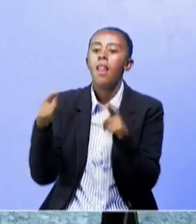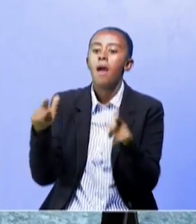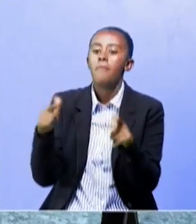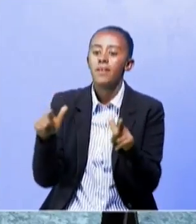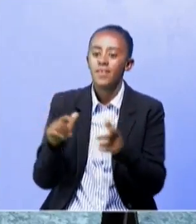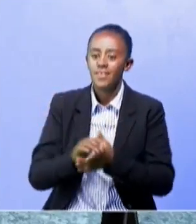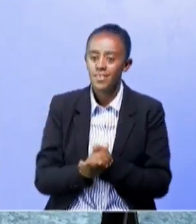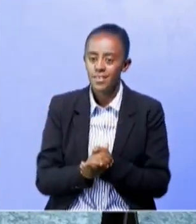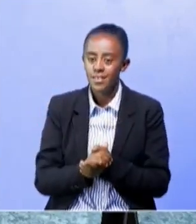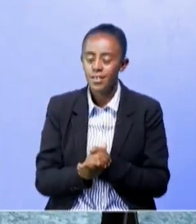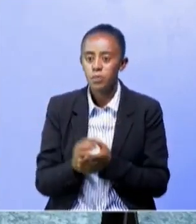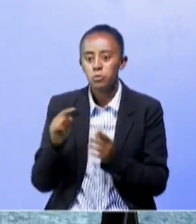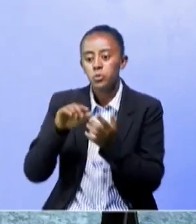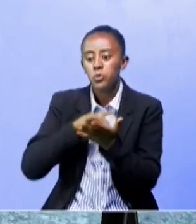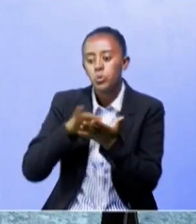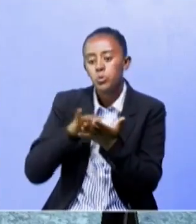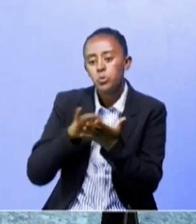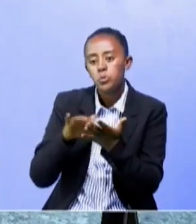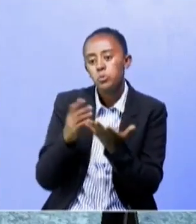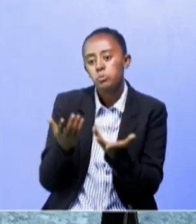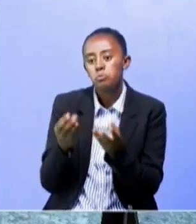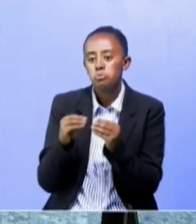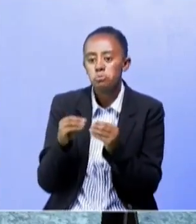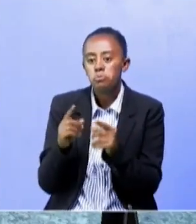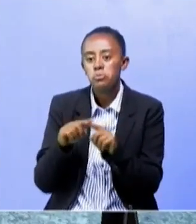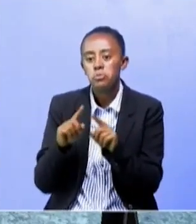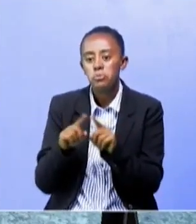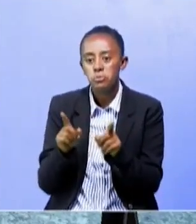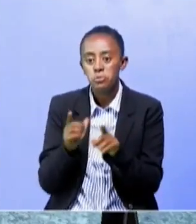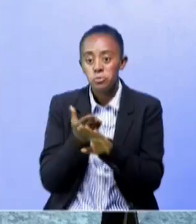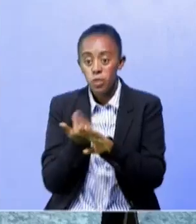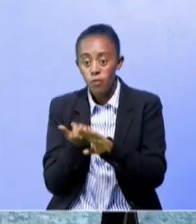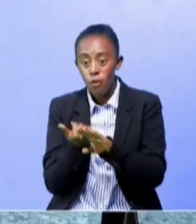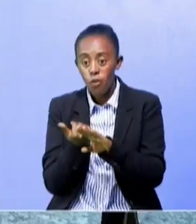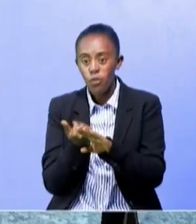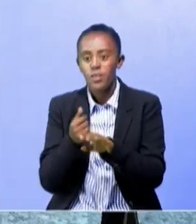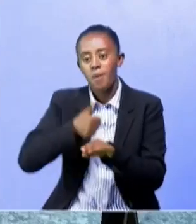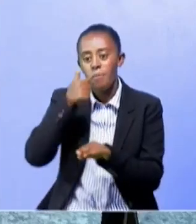library to study more. This is what? Before the main verb.